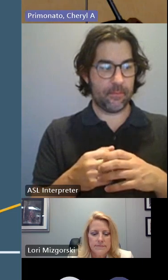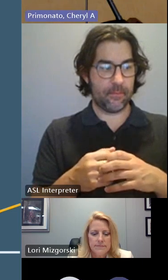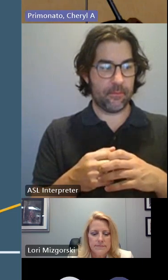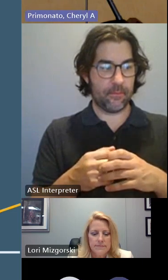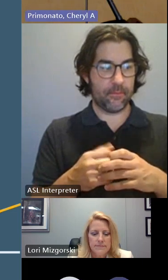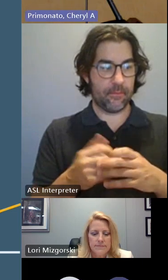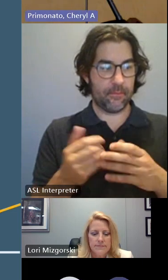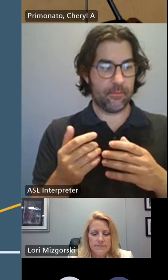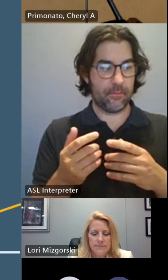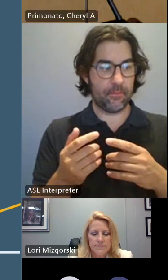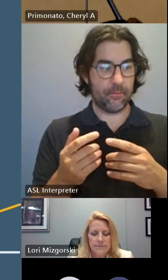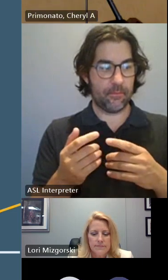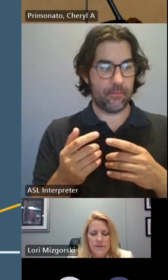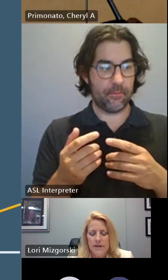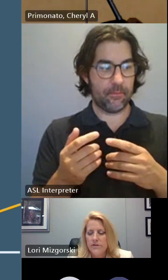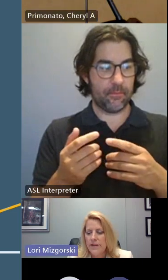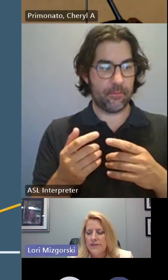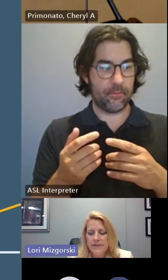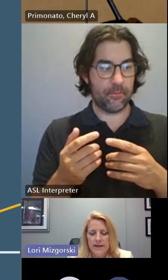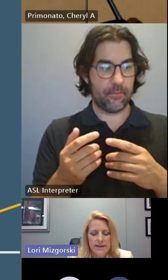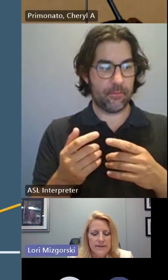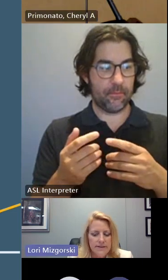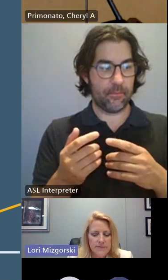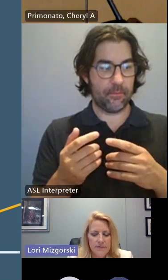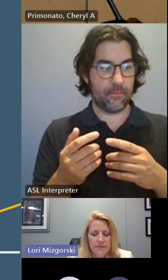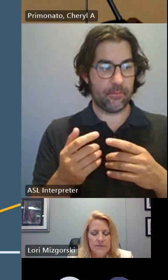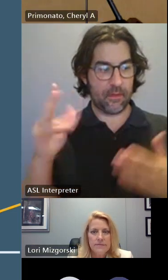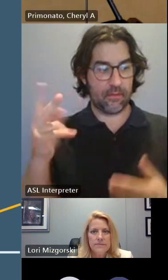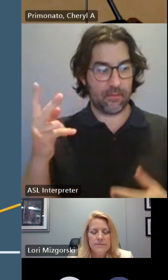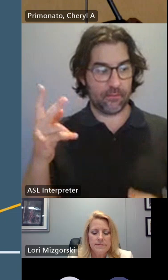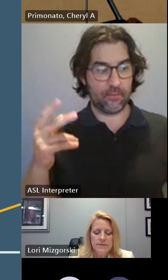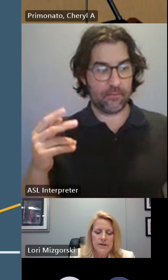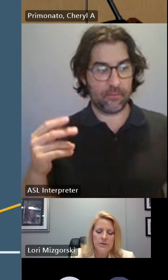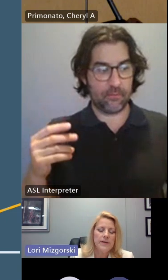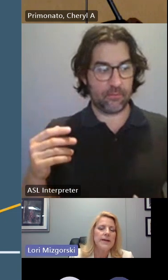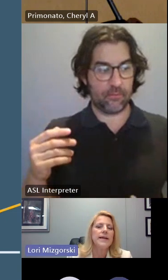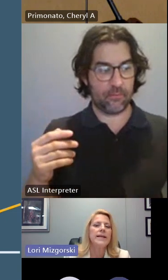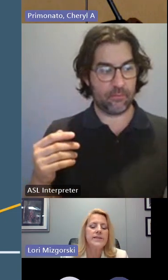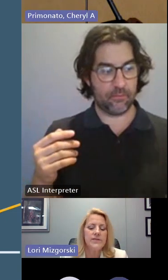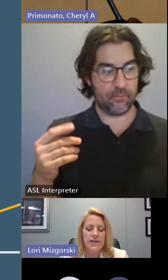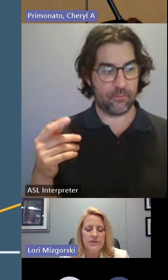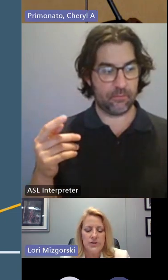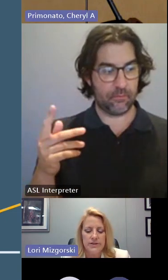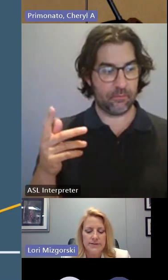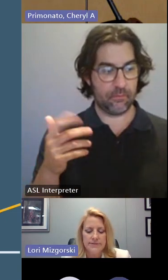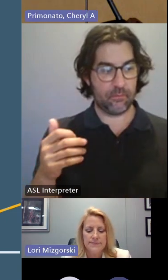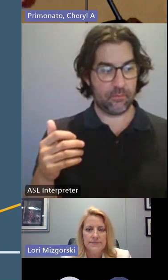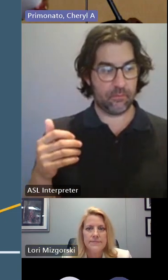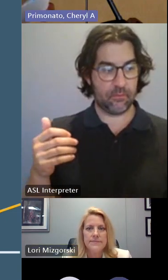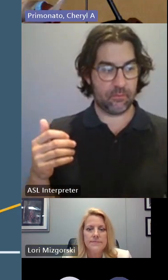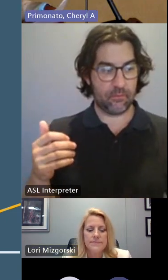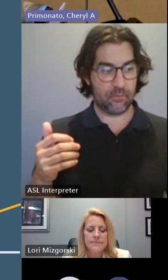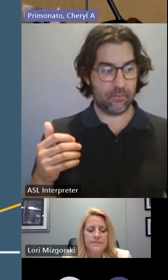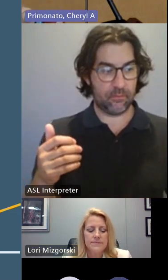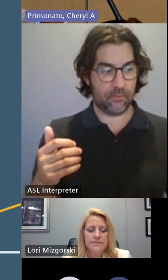So moved. Do I have a second? Second. Okay, any